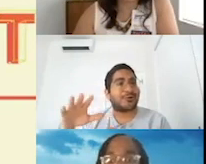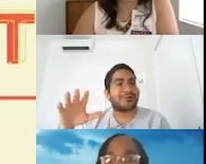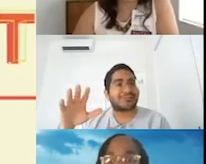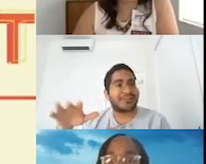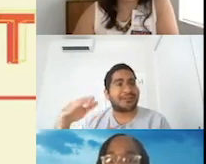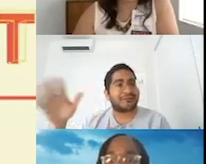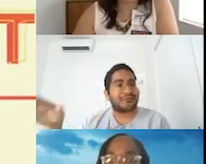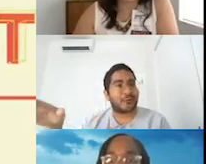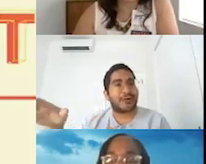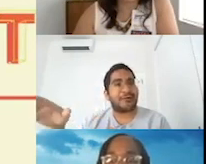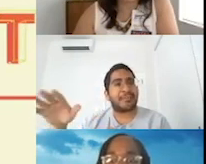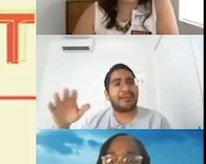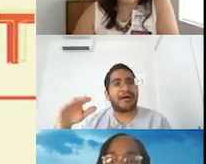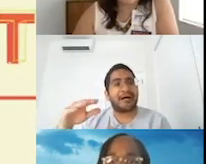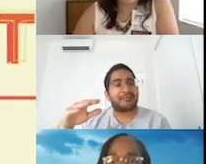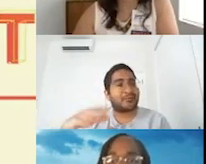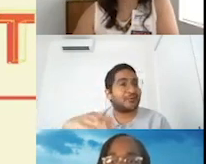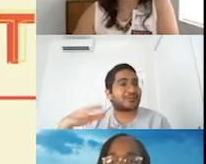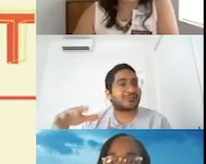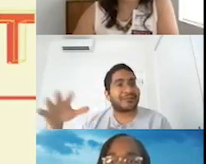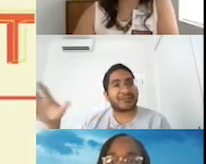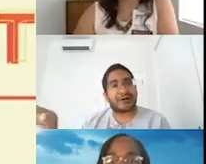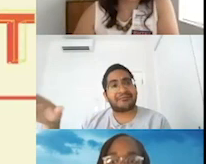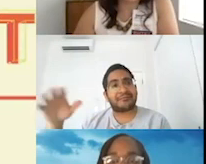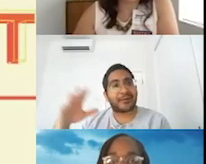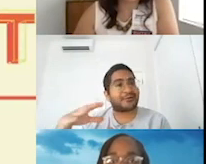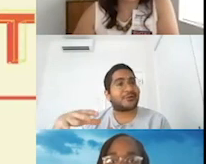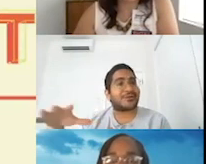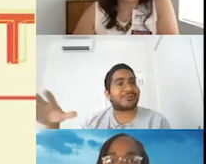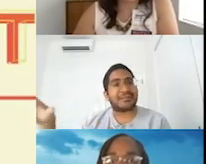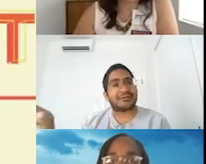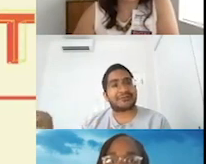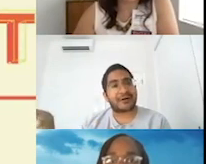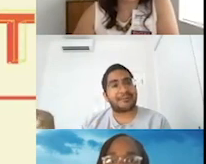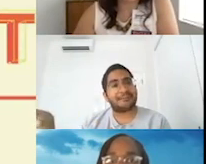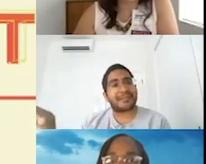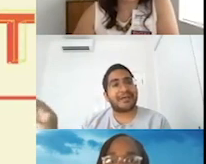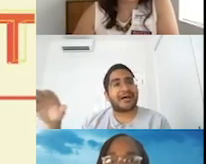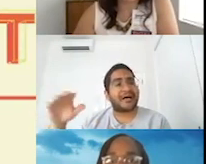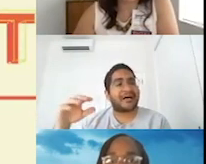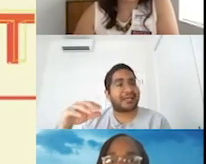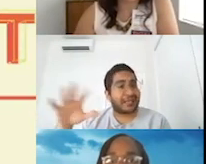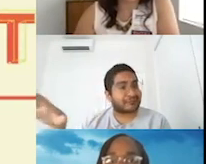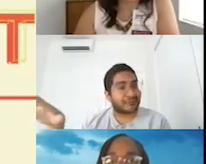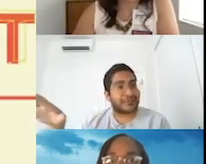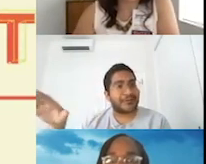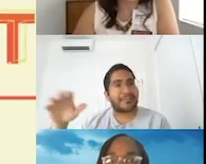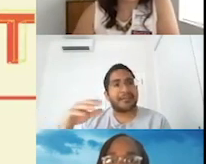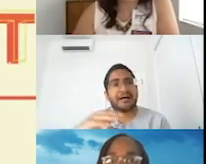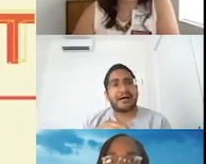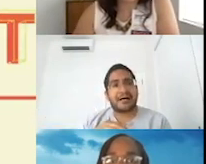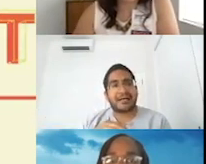who you are speaking for, who you are speaking of, where you are speaking from, and